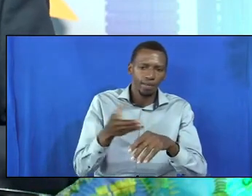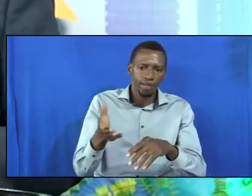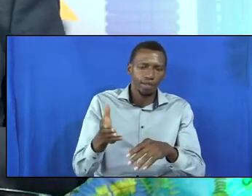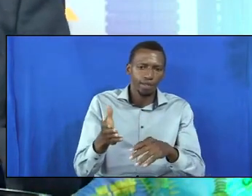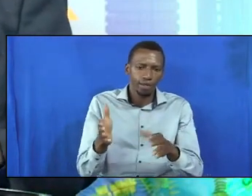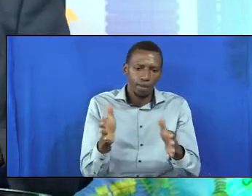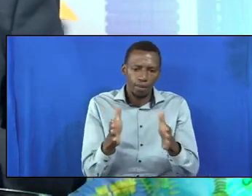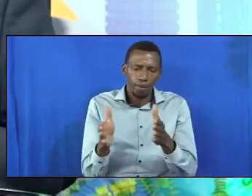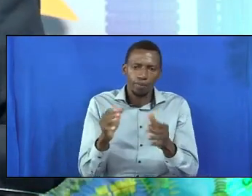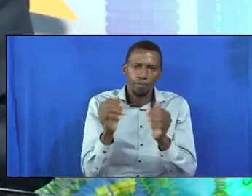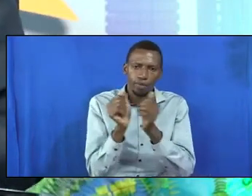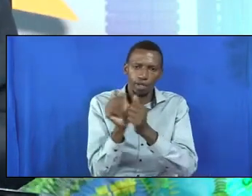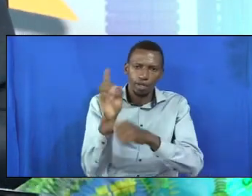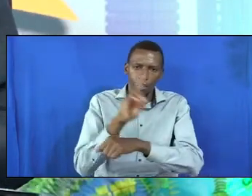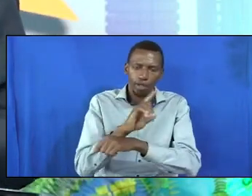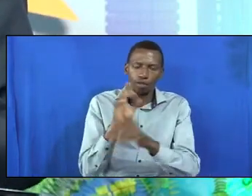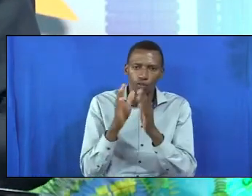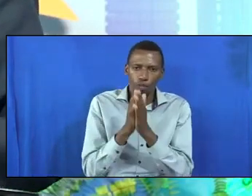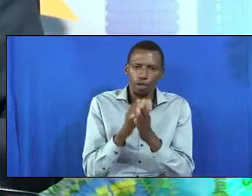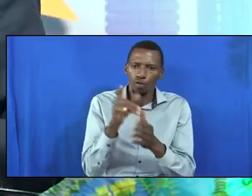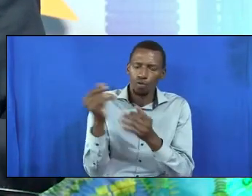days.